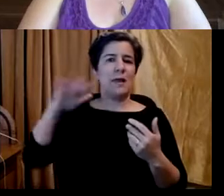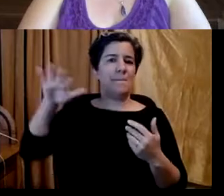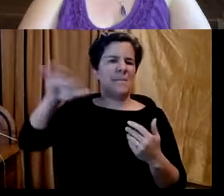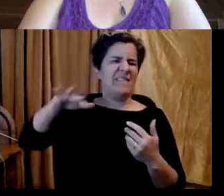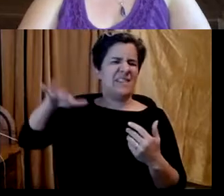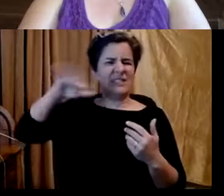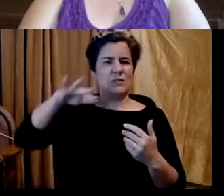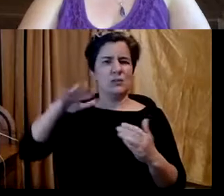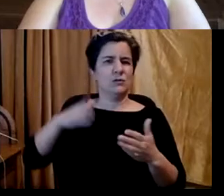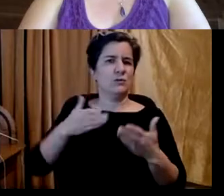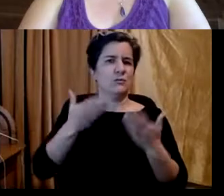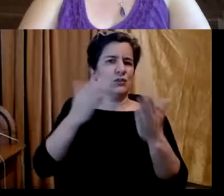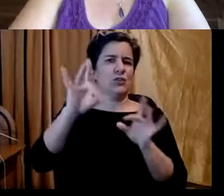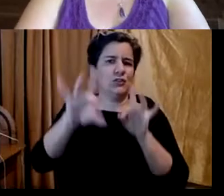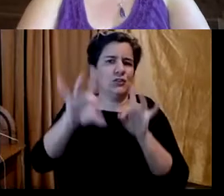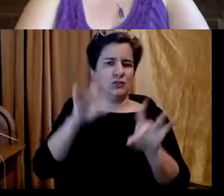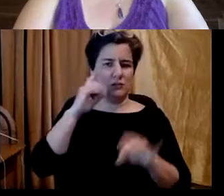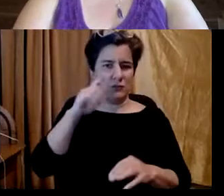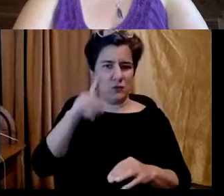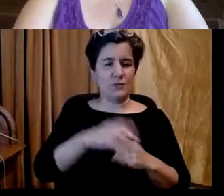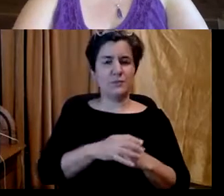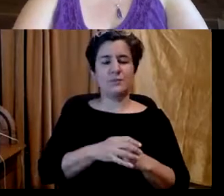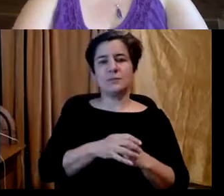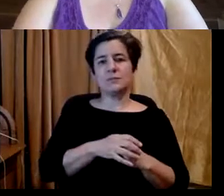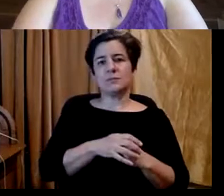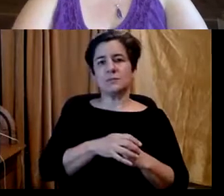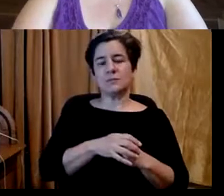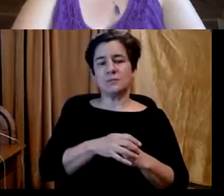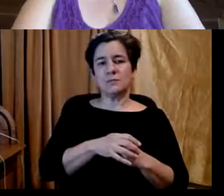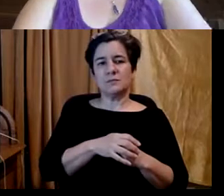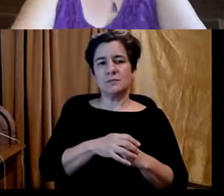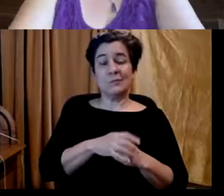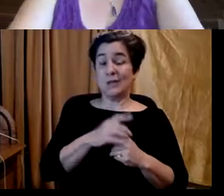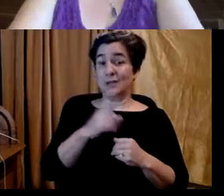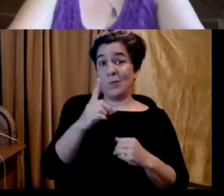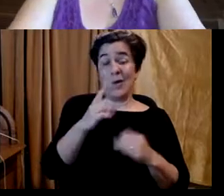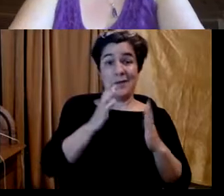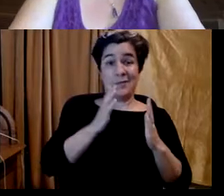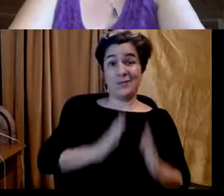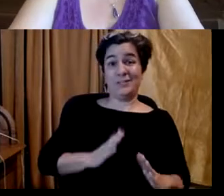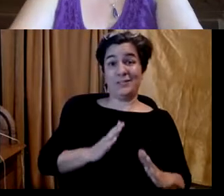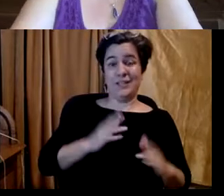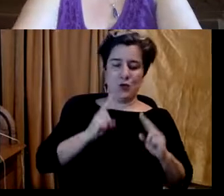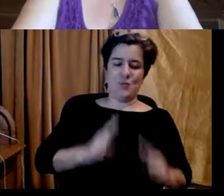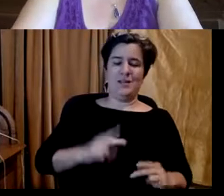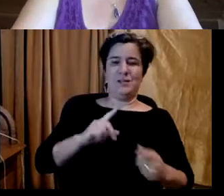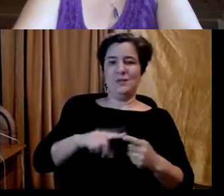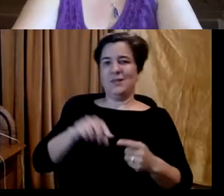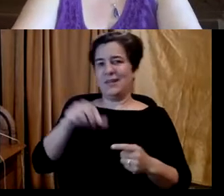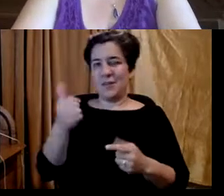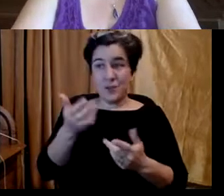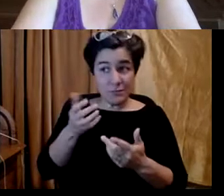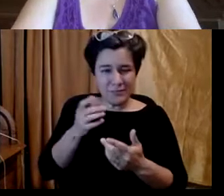you. And just from one human to another, keep doing